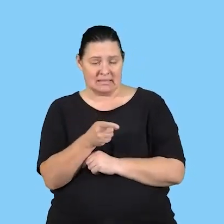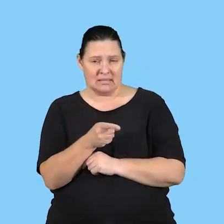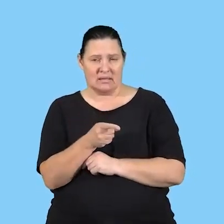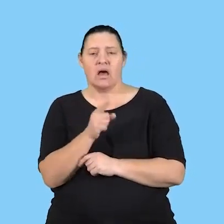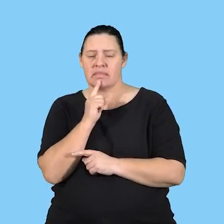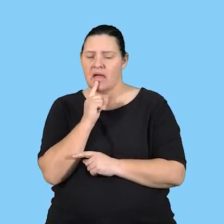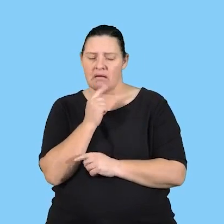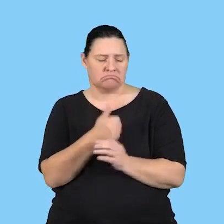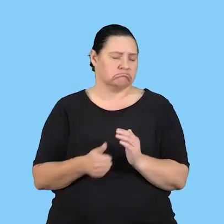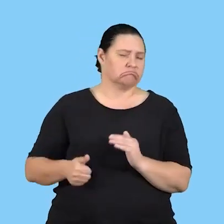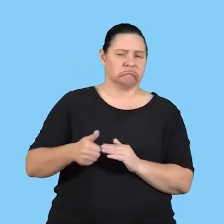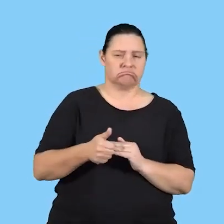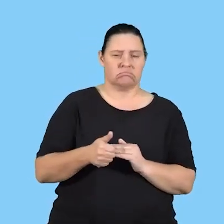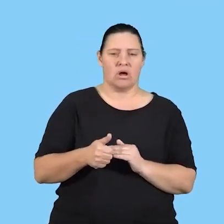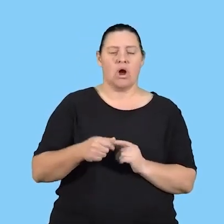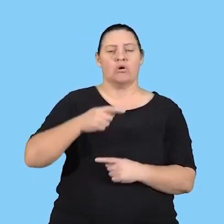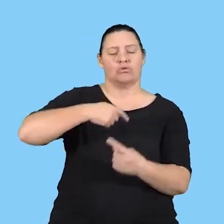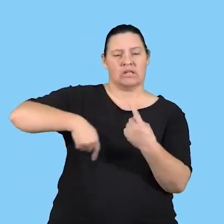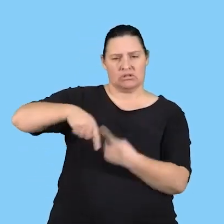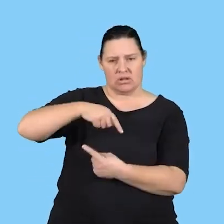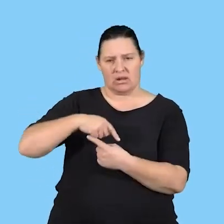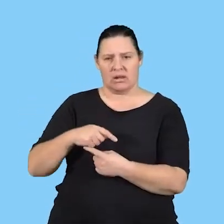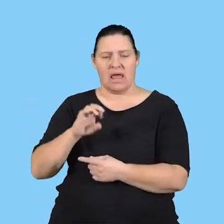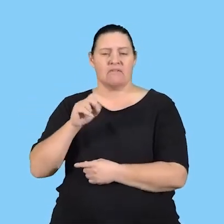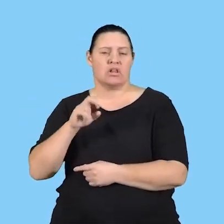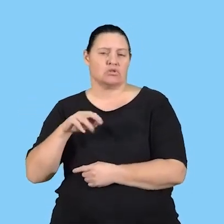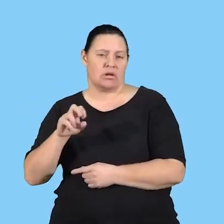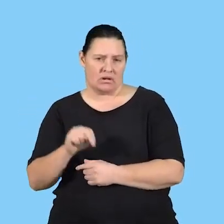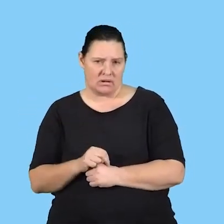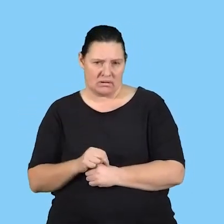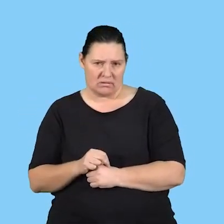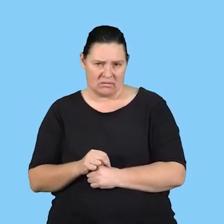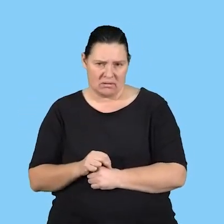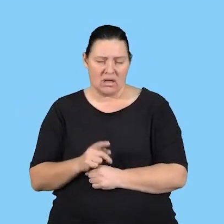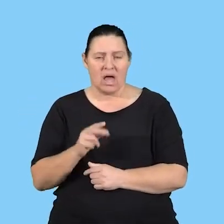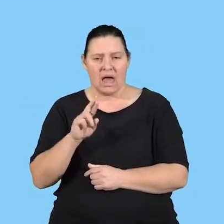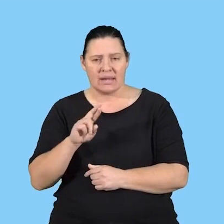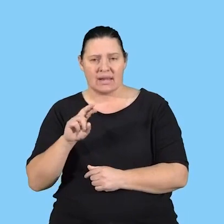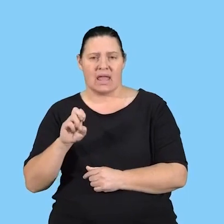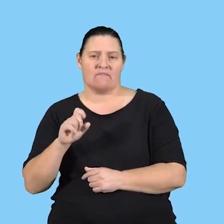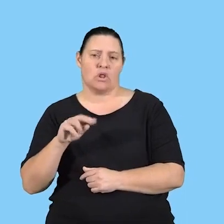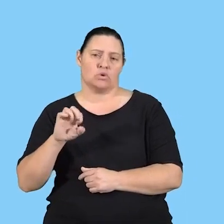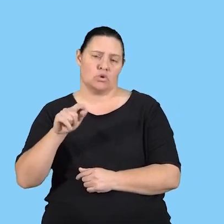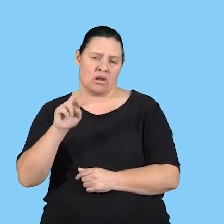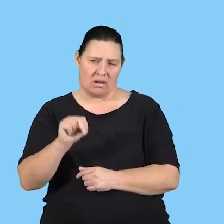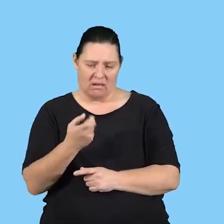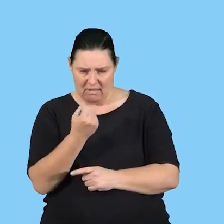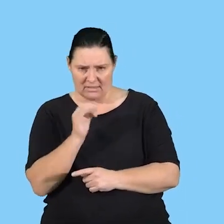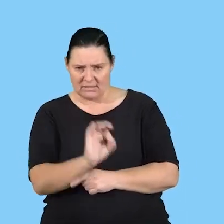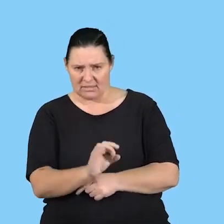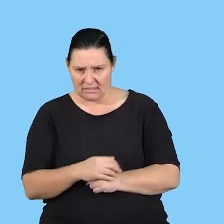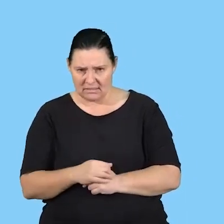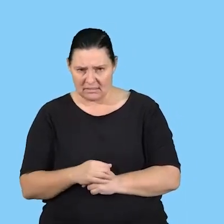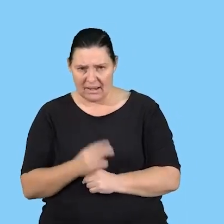then they are on top of the rotation and revolution. That's the rotation and revolution and their meaning. Now,